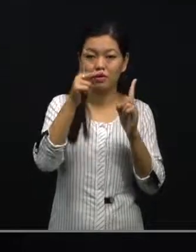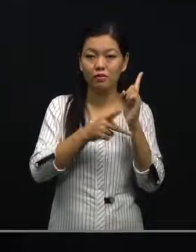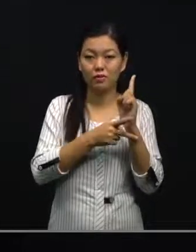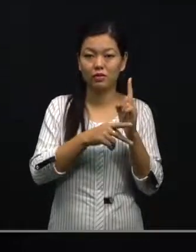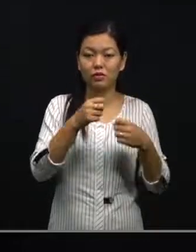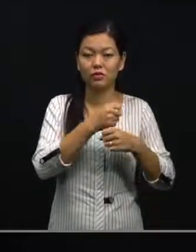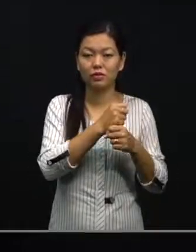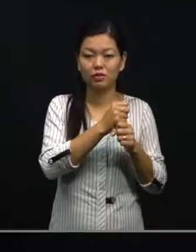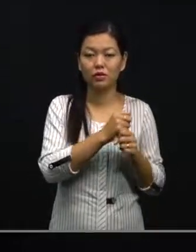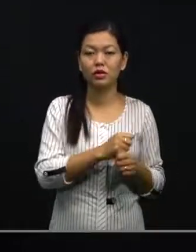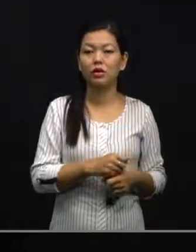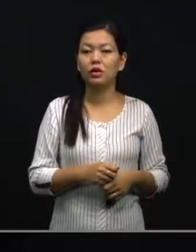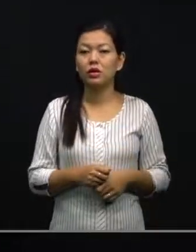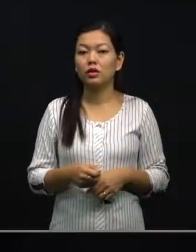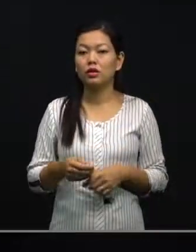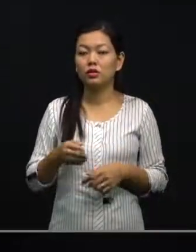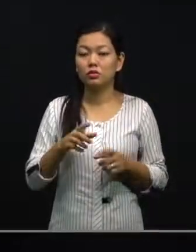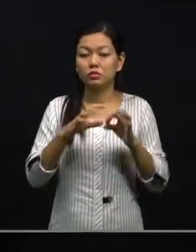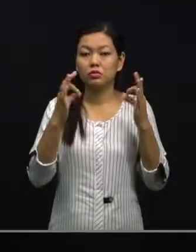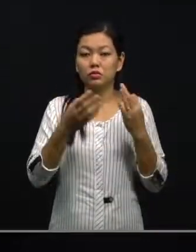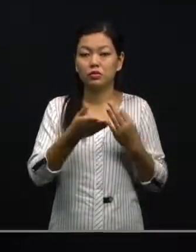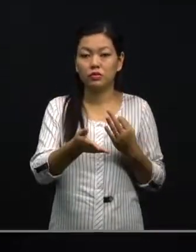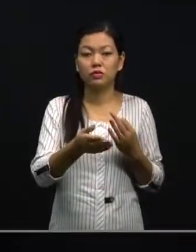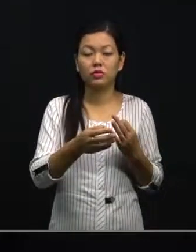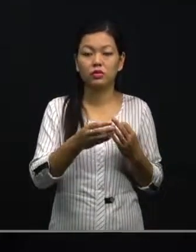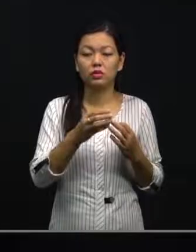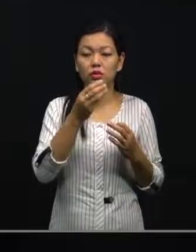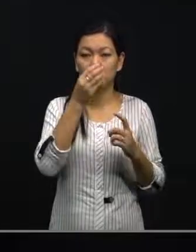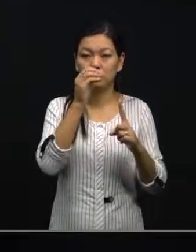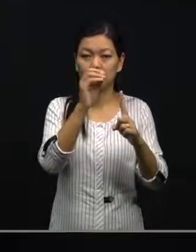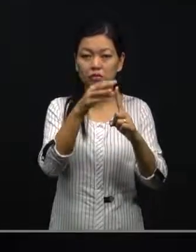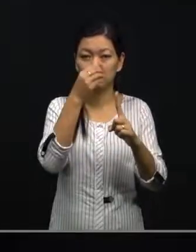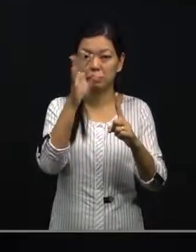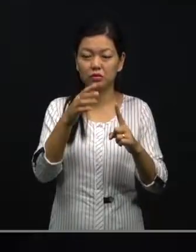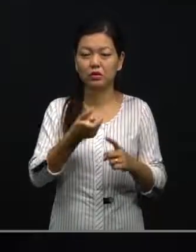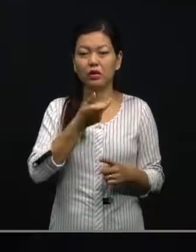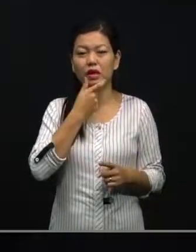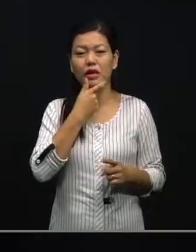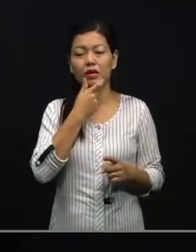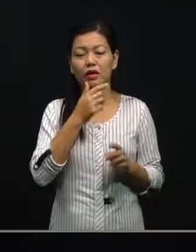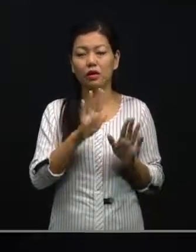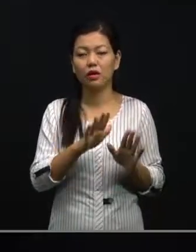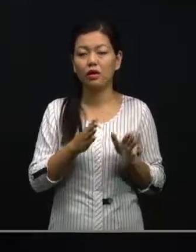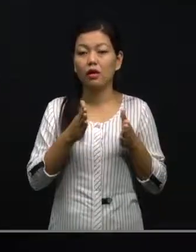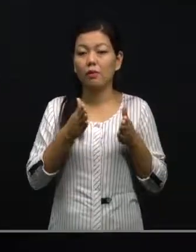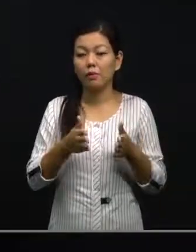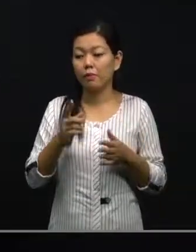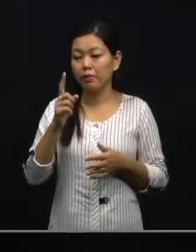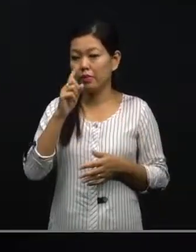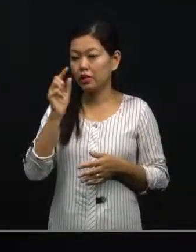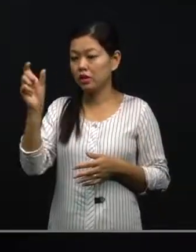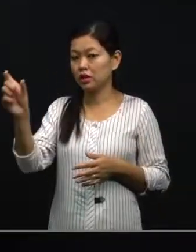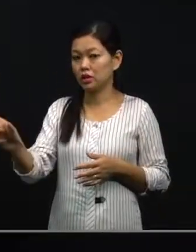understood that the ghost is running out of pains, because the ghost, remember, is stealing from Miss